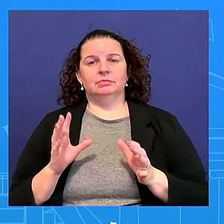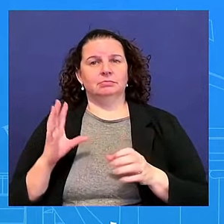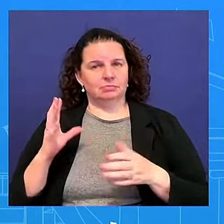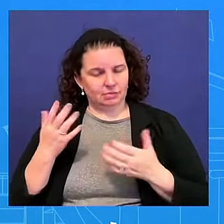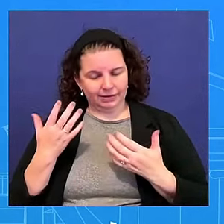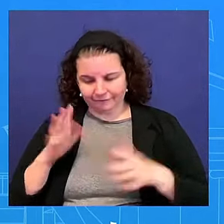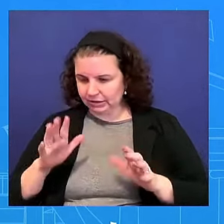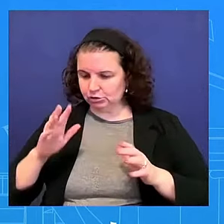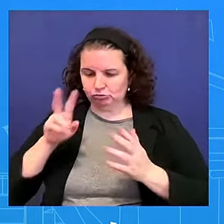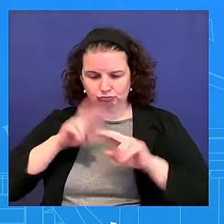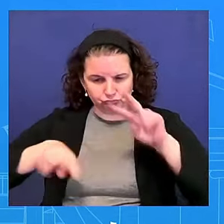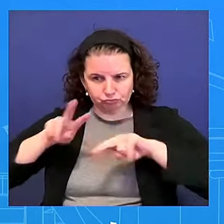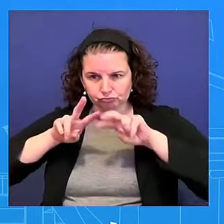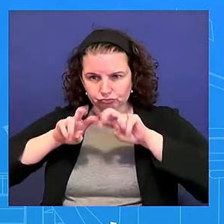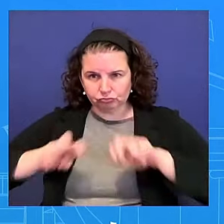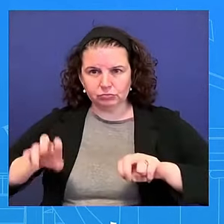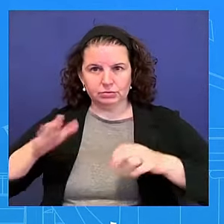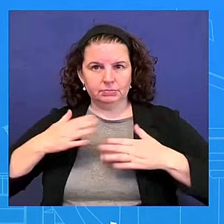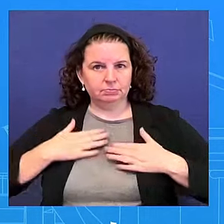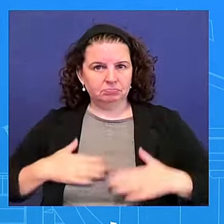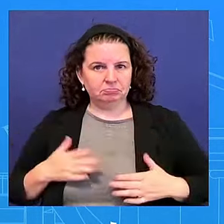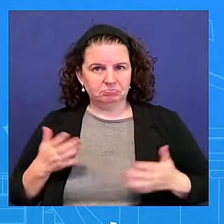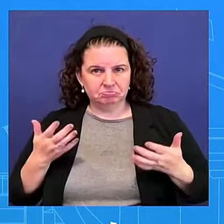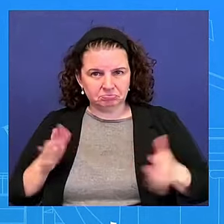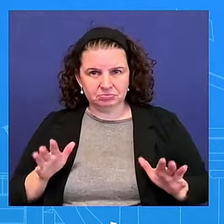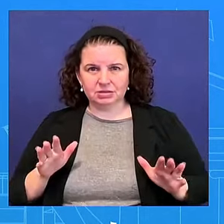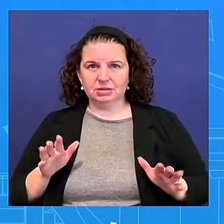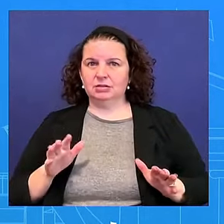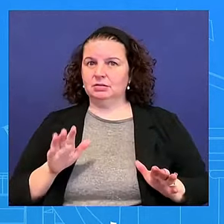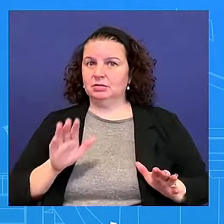yours. It's not mine. It's the White House medical unit.